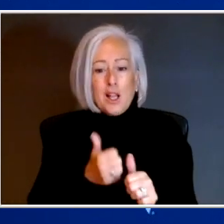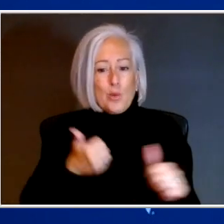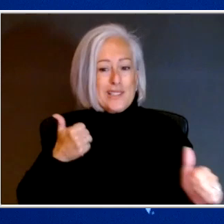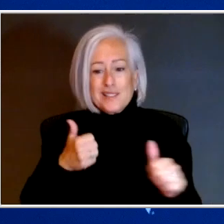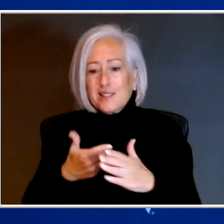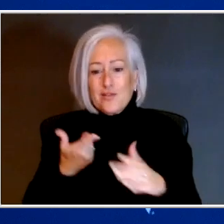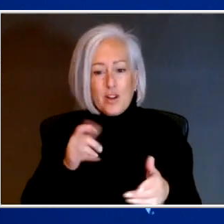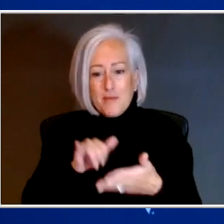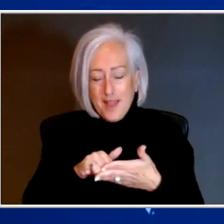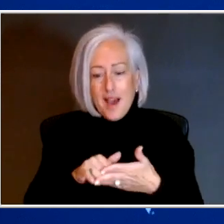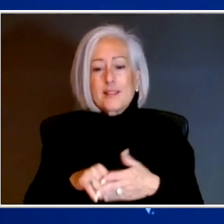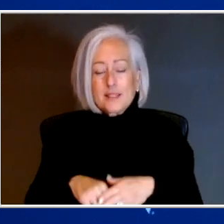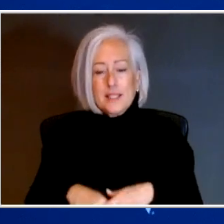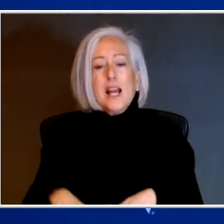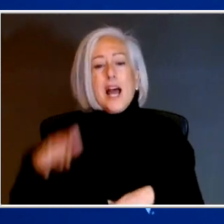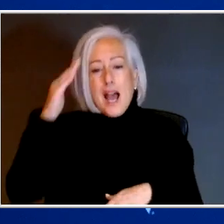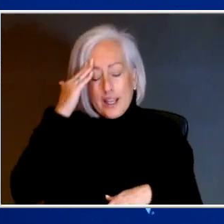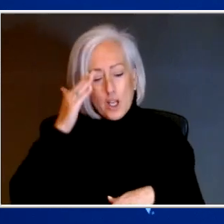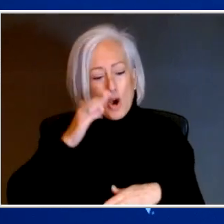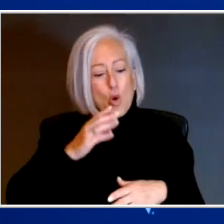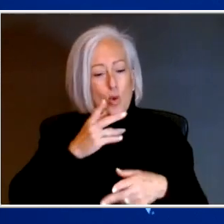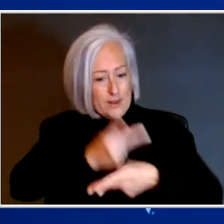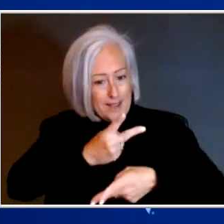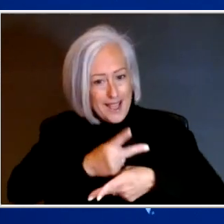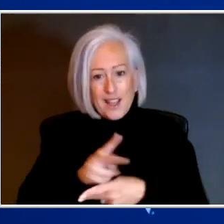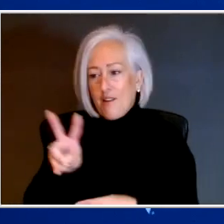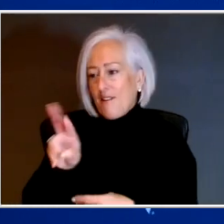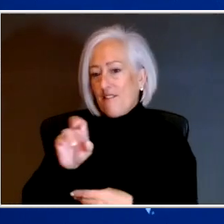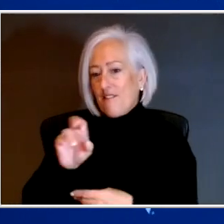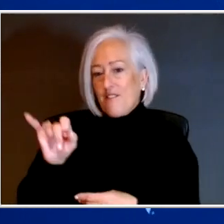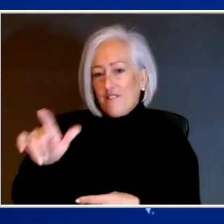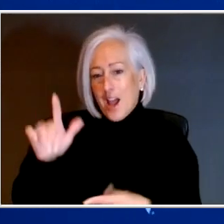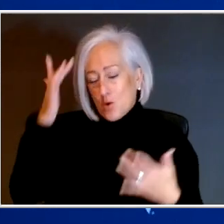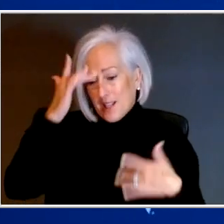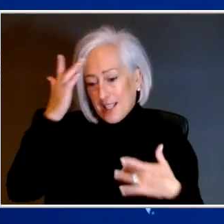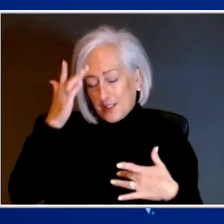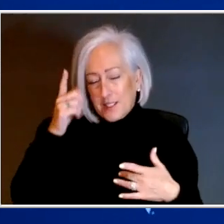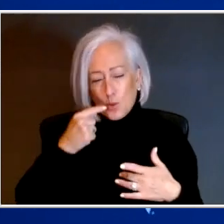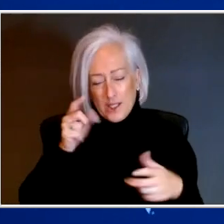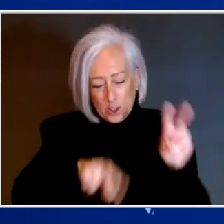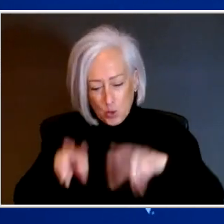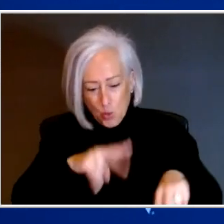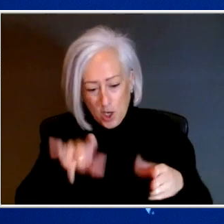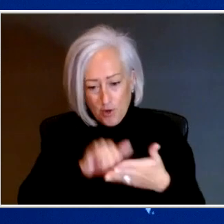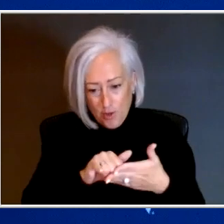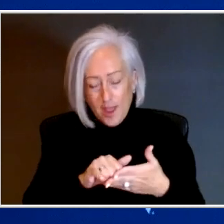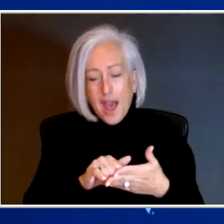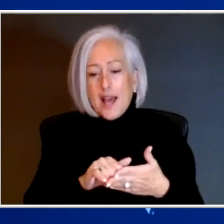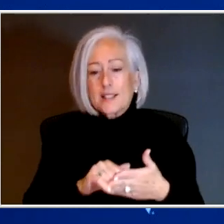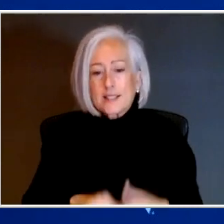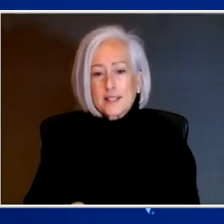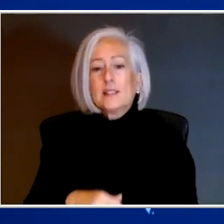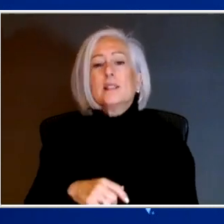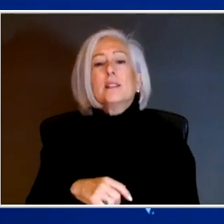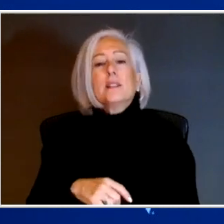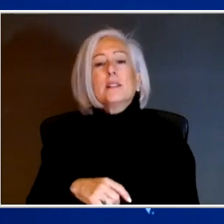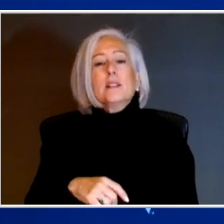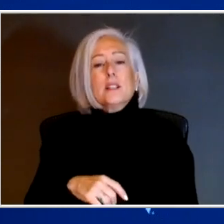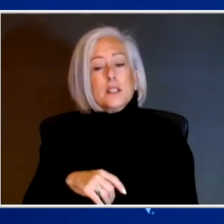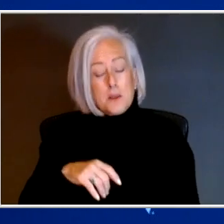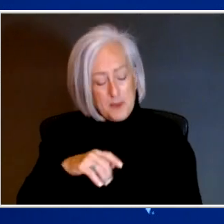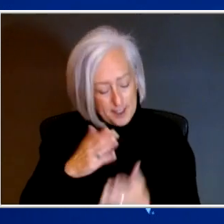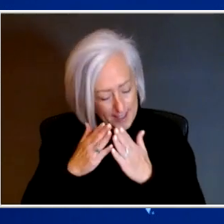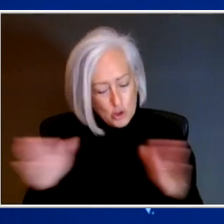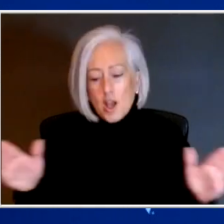Certainly we know when treating viral illnesses, that is always one of the things we need to watch for. But overall, Paxlovid is a very good drug. It does